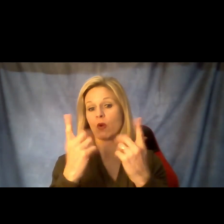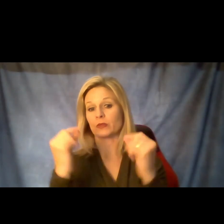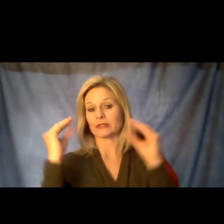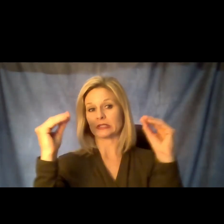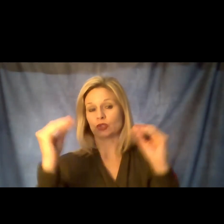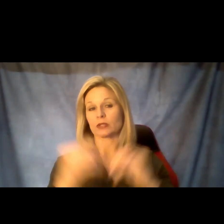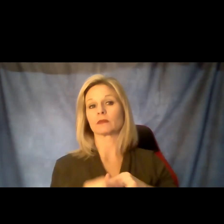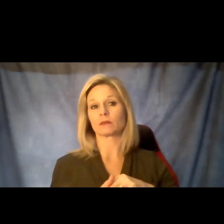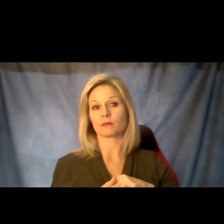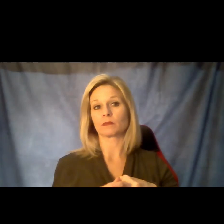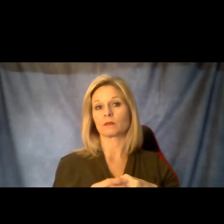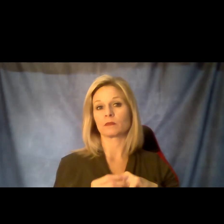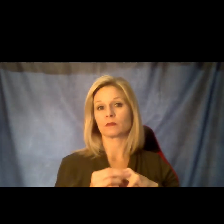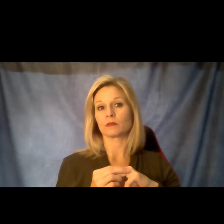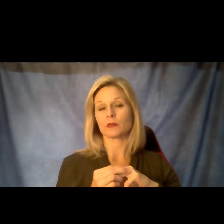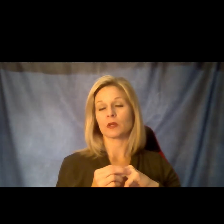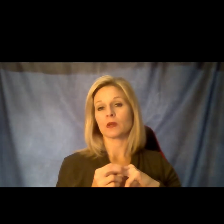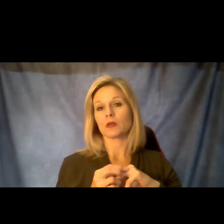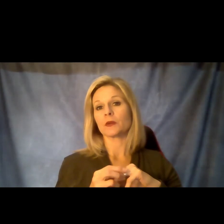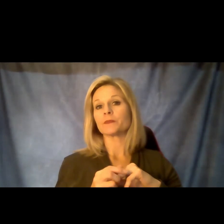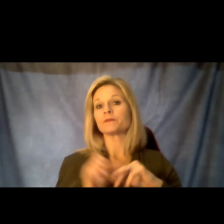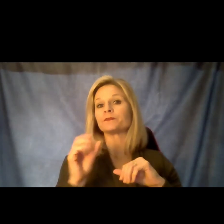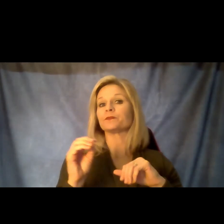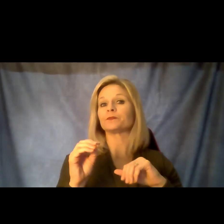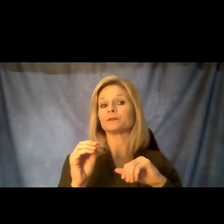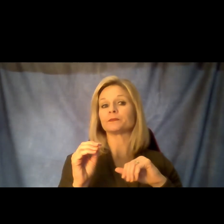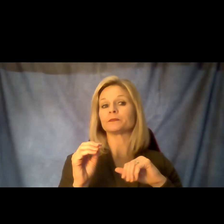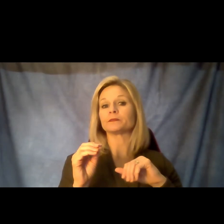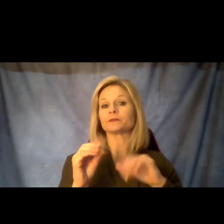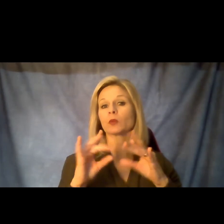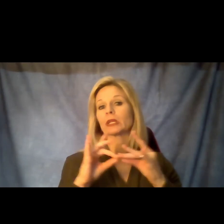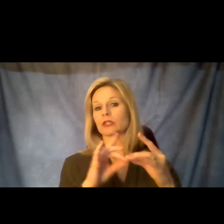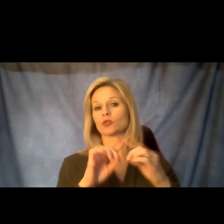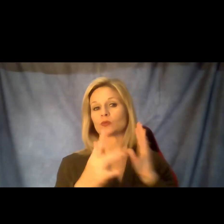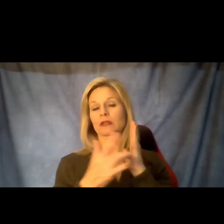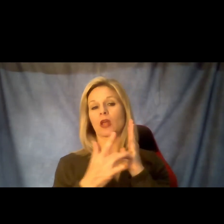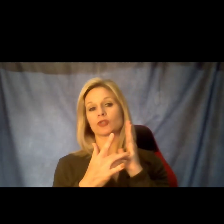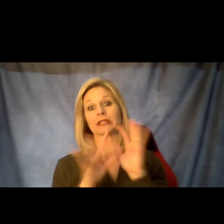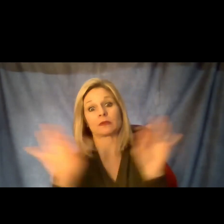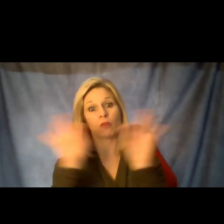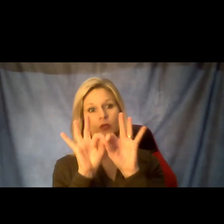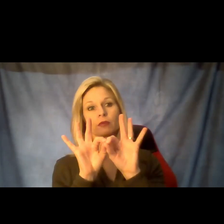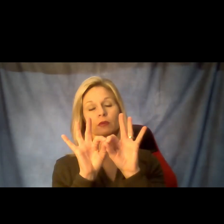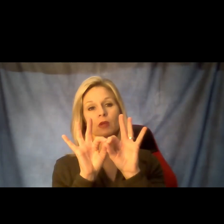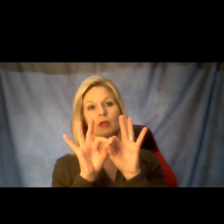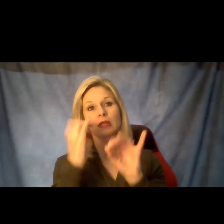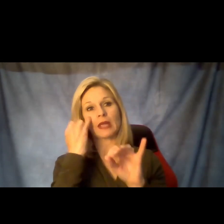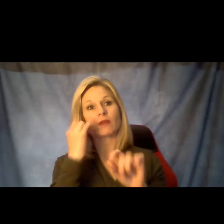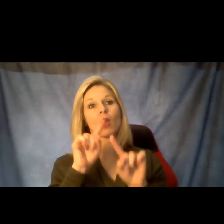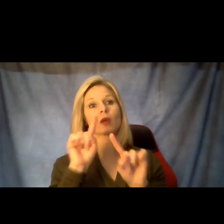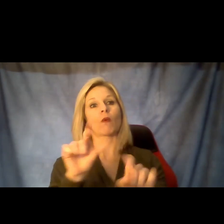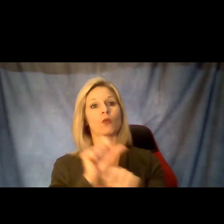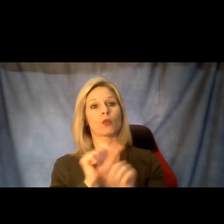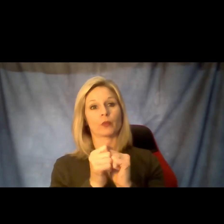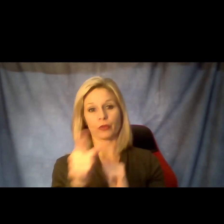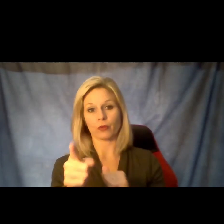around technology, this is so important. So Scott, I'm going to use you as an example. If I got to work with you, what I would do is